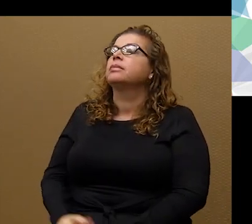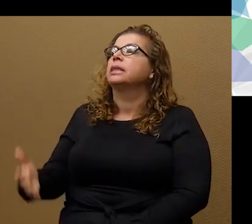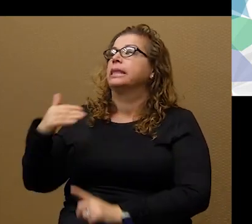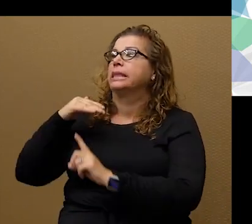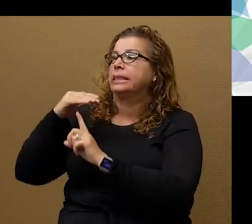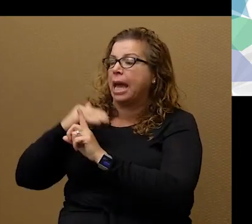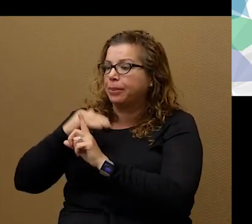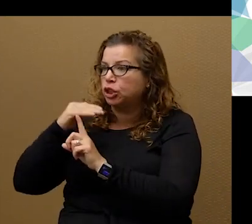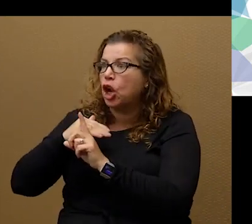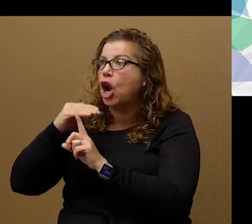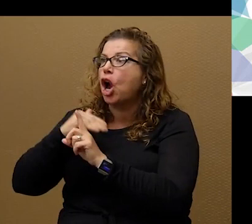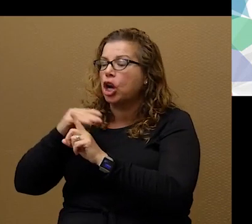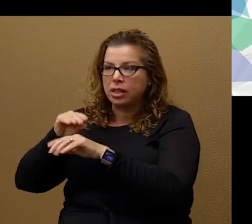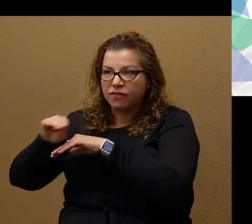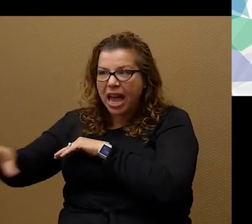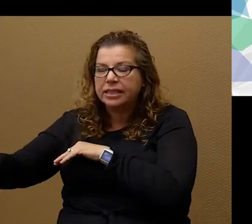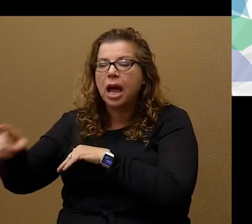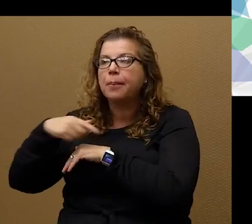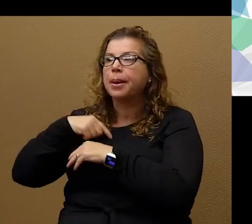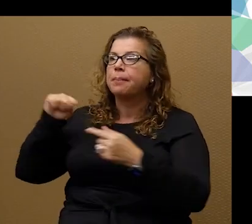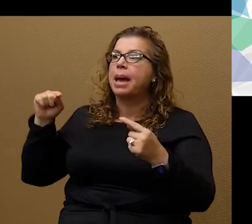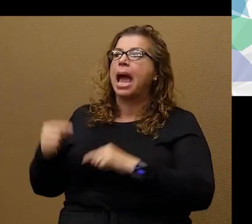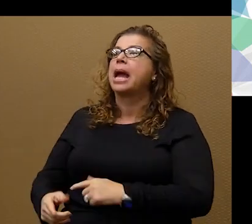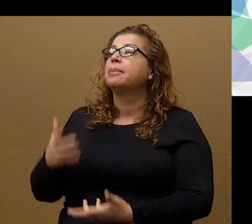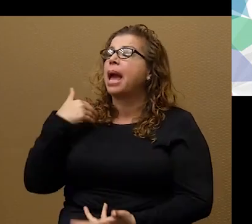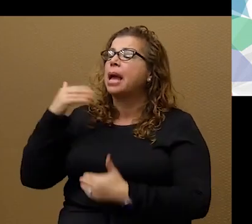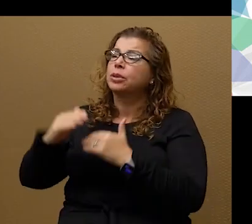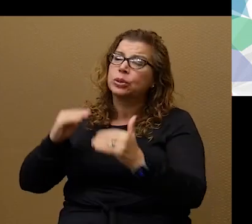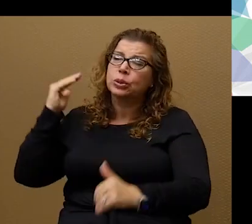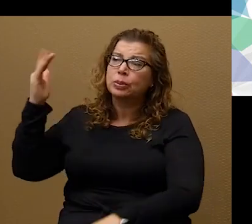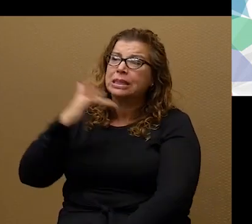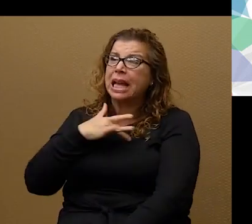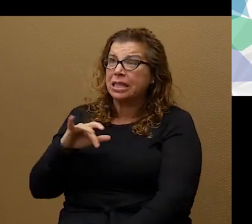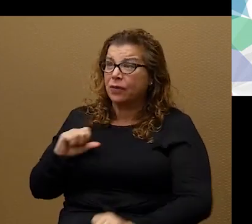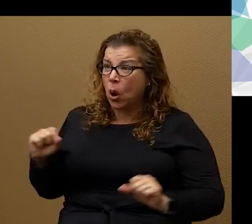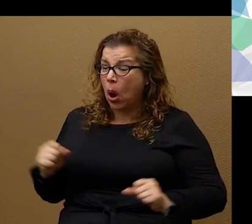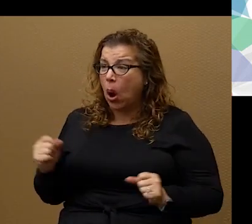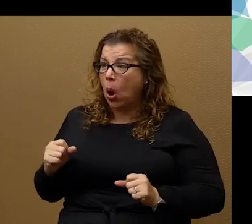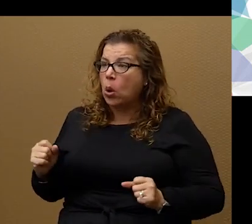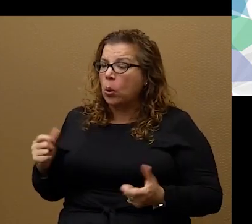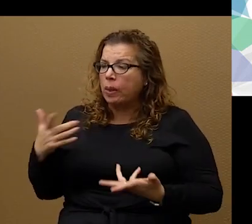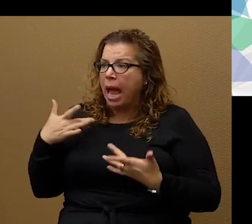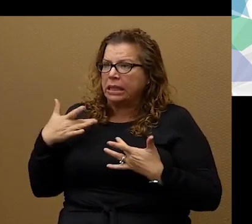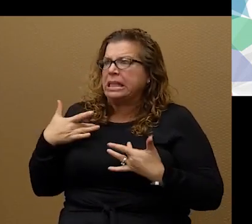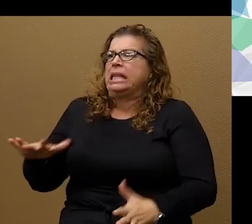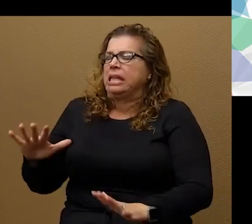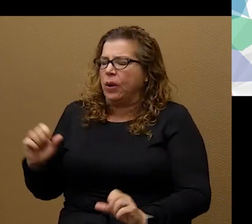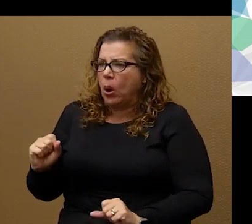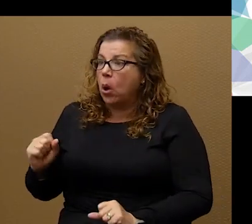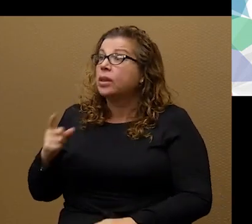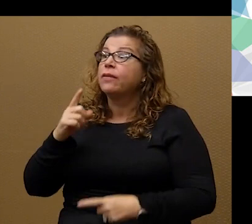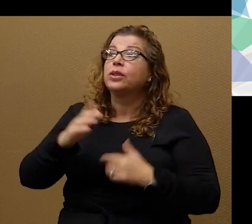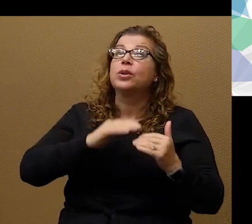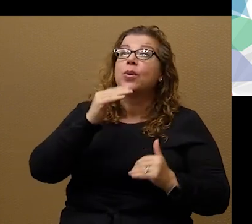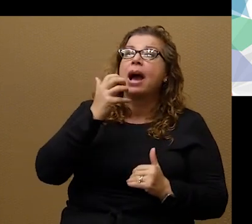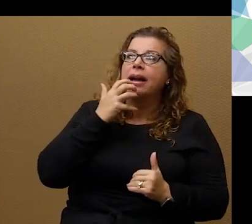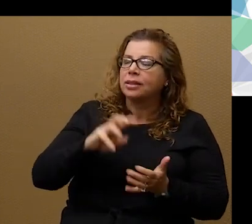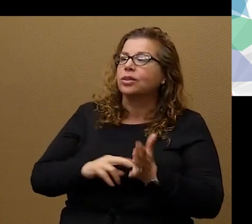Temperatures and pain, they might be super sensitive. If it's cold in a room, they might be super sensitive. If it's warm in a room,